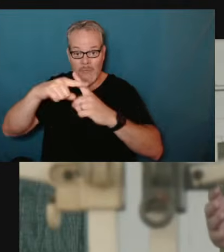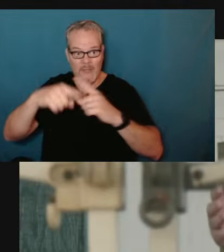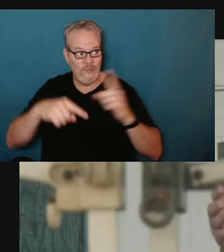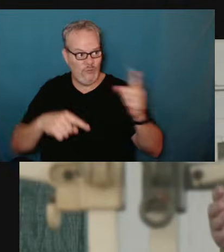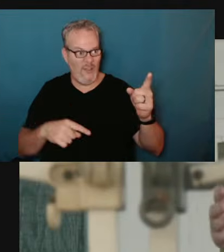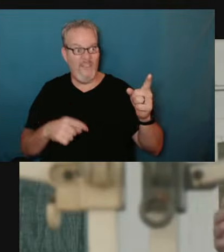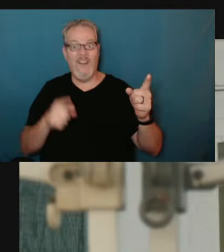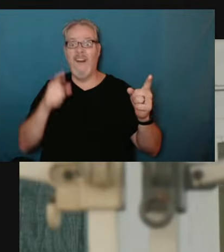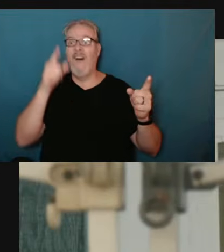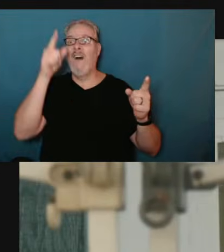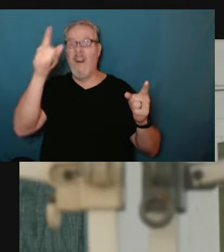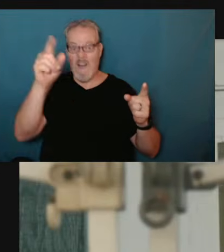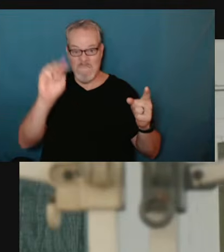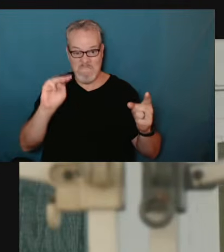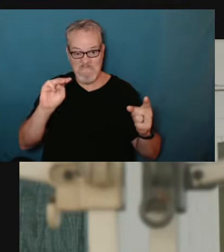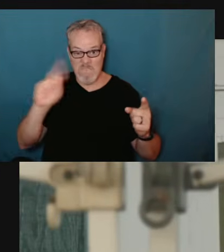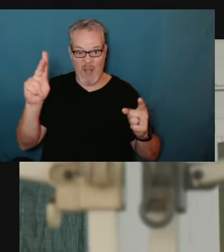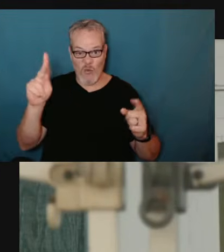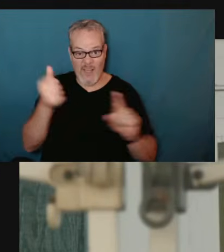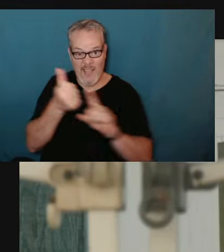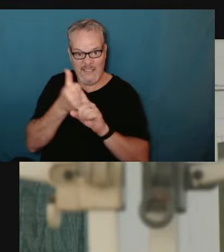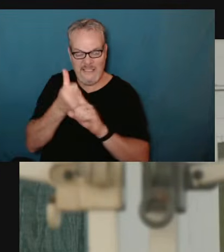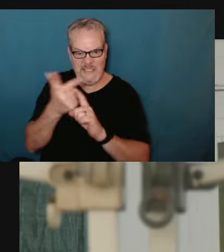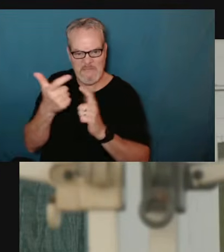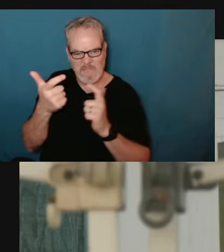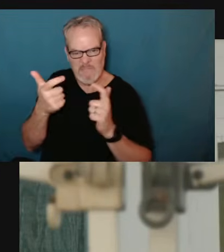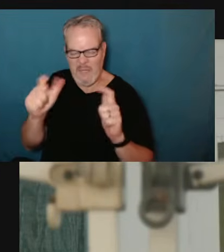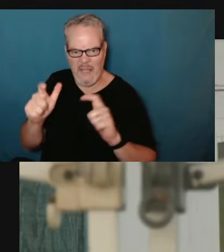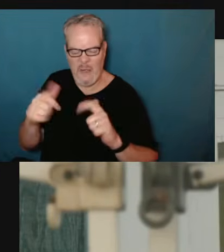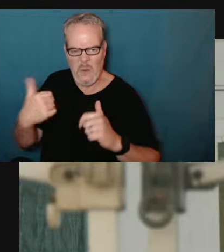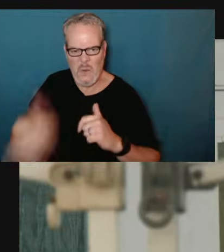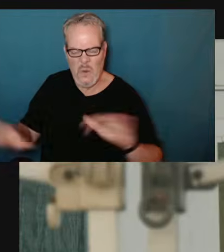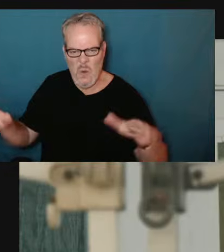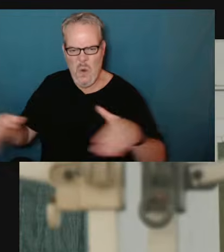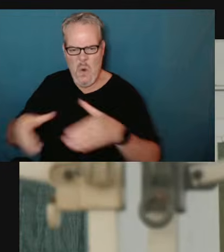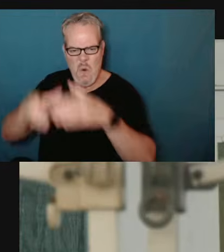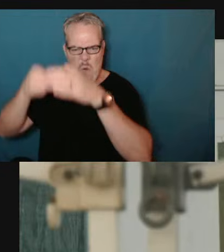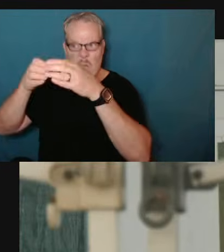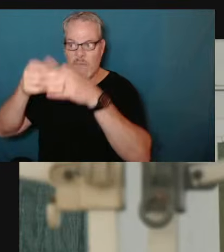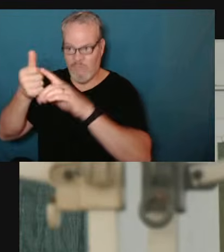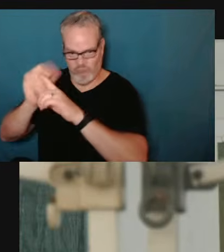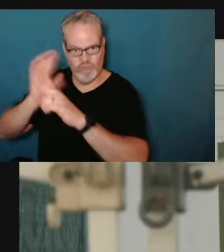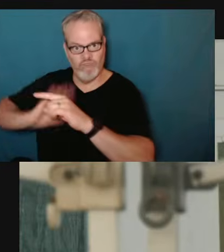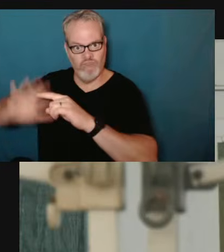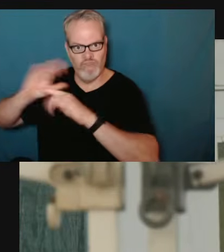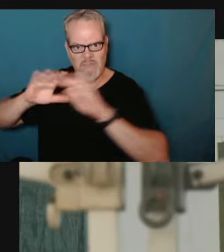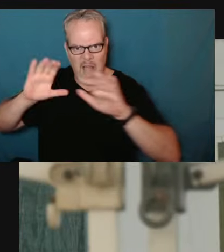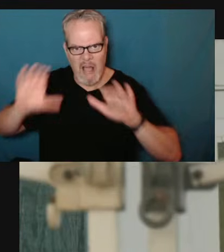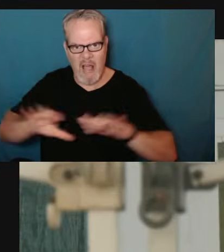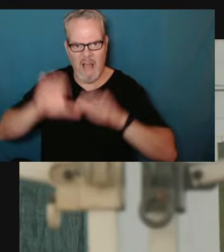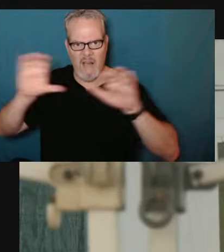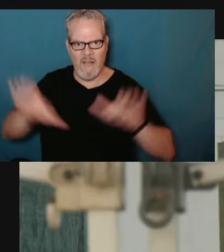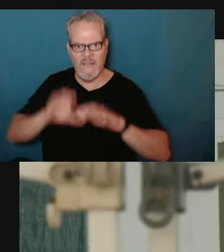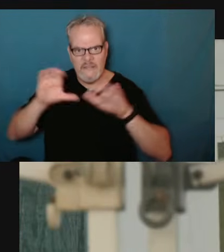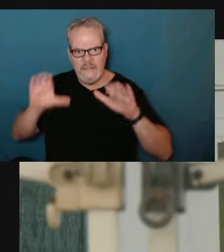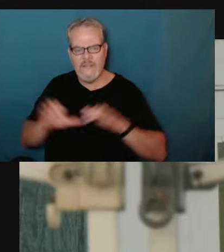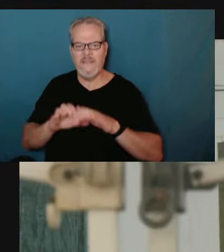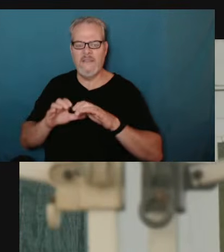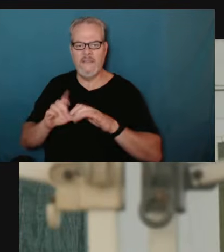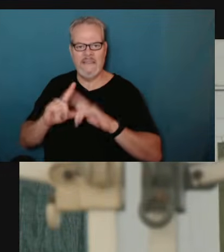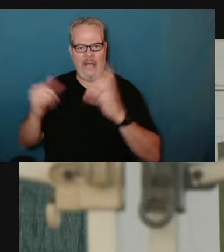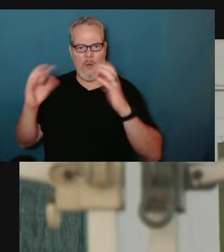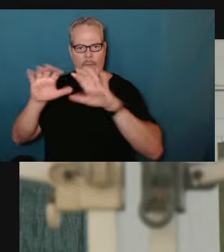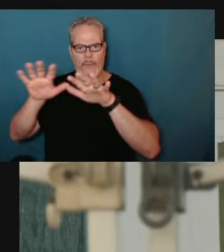volcano that was very active. And so underneath Kilauea, there are actually Mauna Kea flows and material from